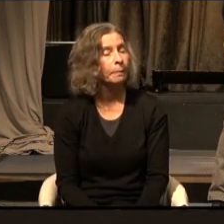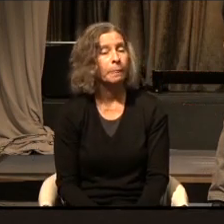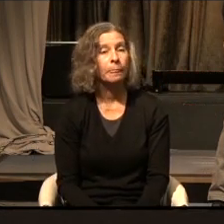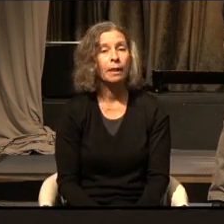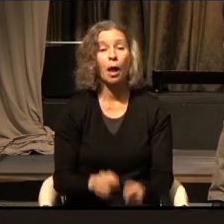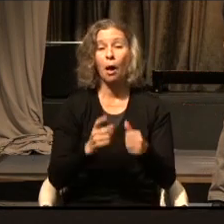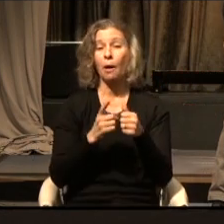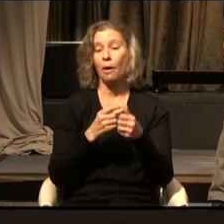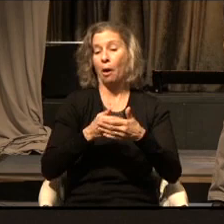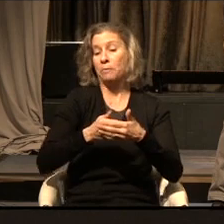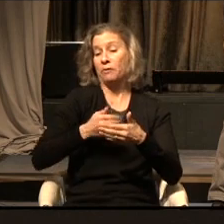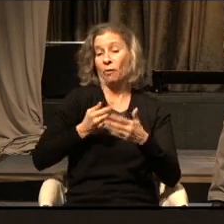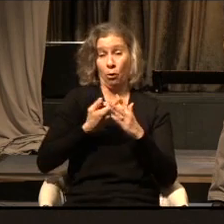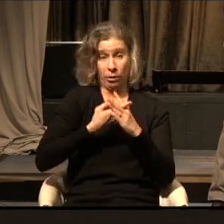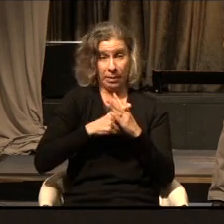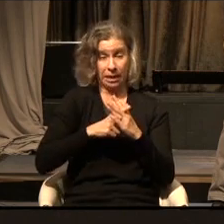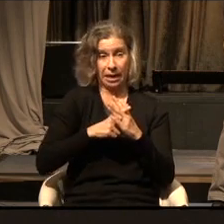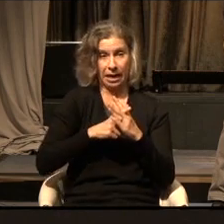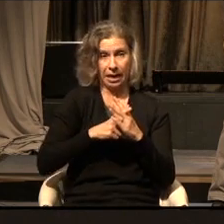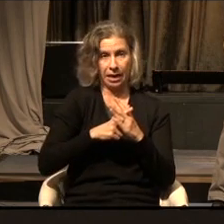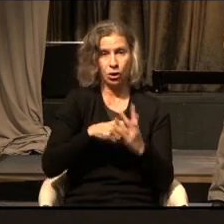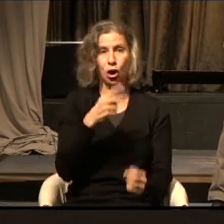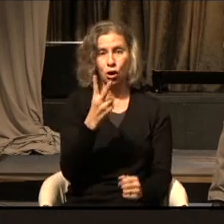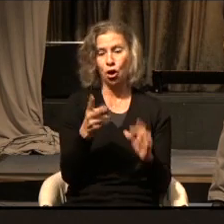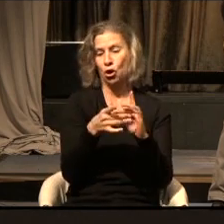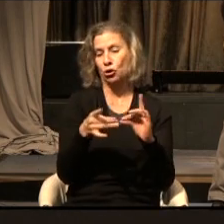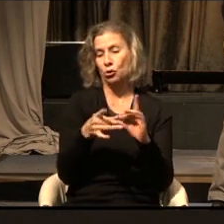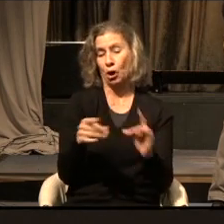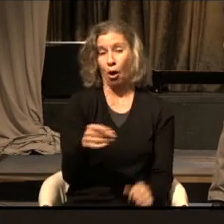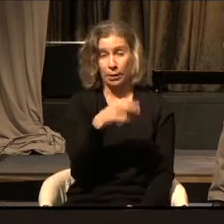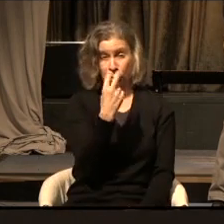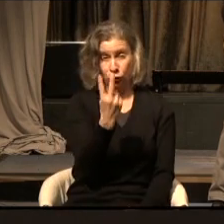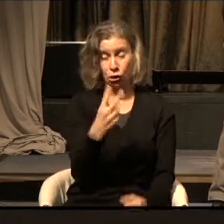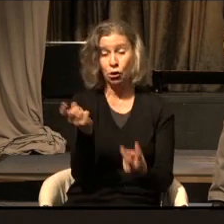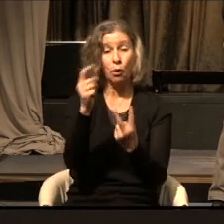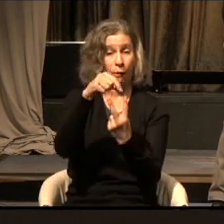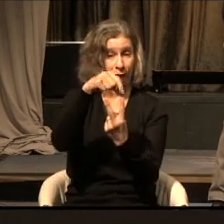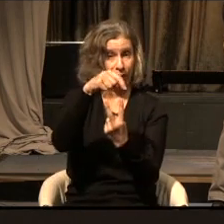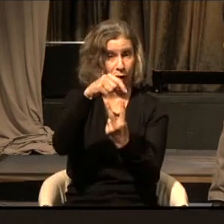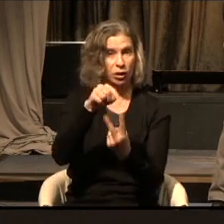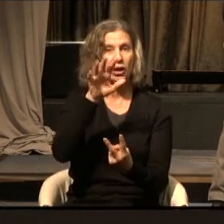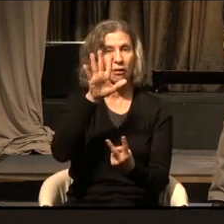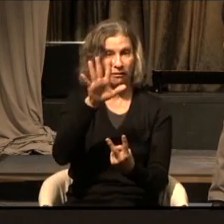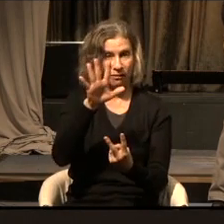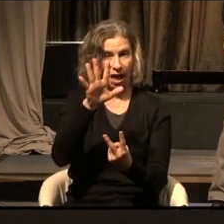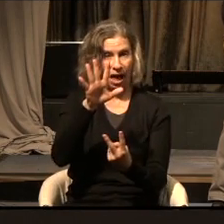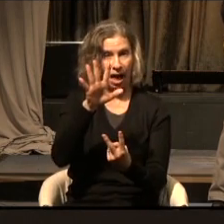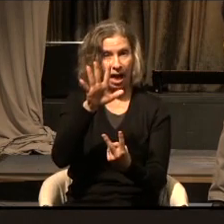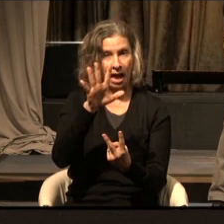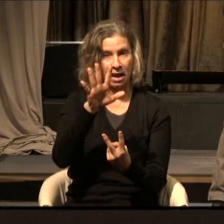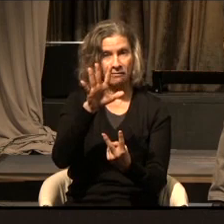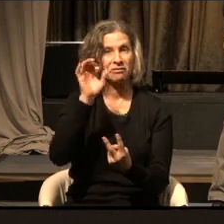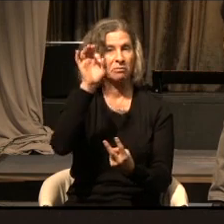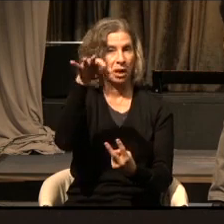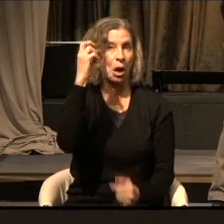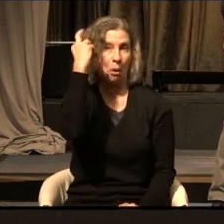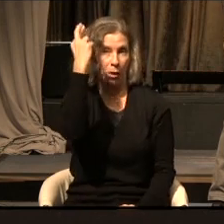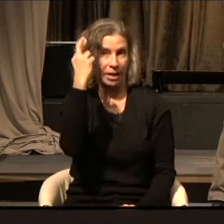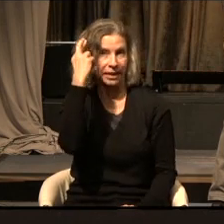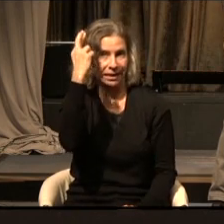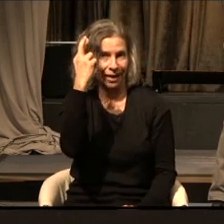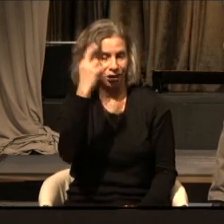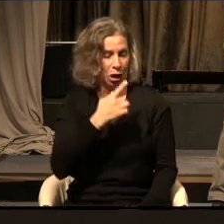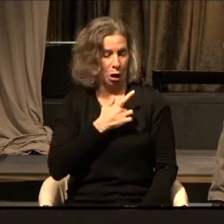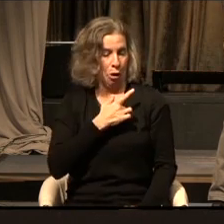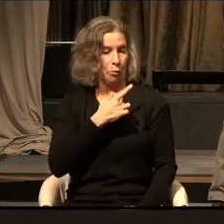before we begin, just two quick comments. First, there are five provocations. Because we're linear people, we can